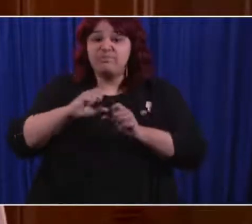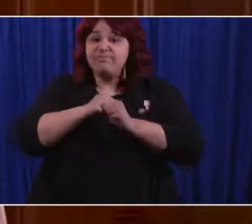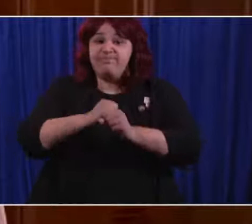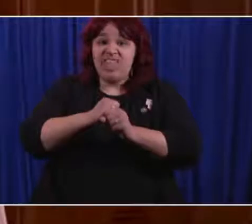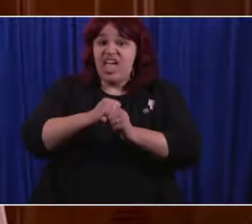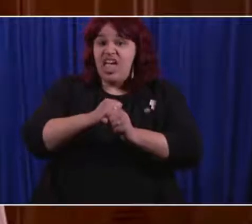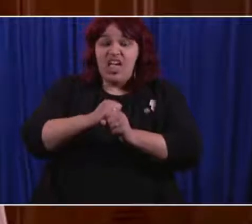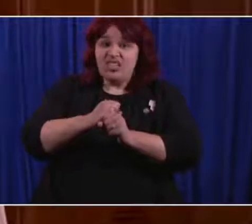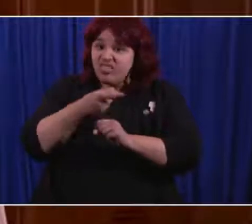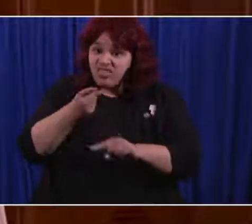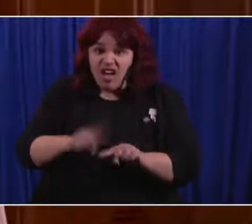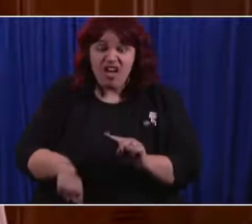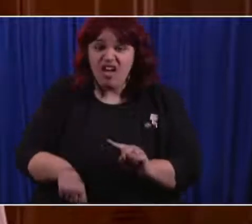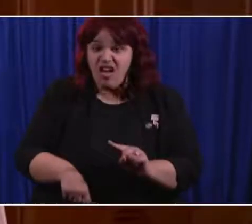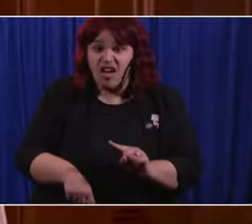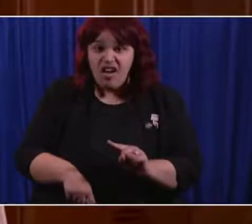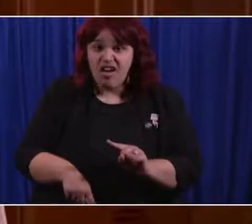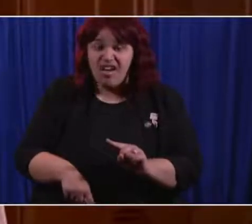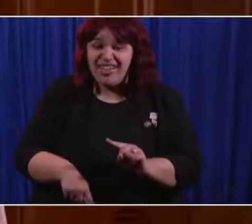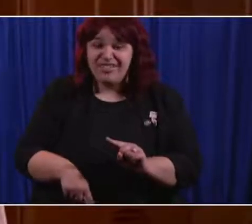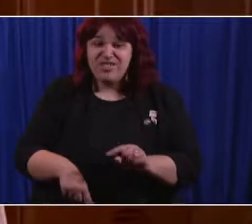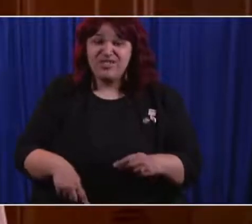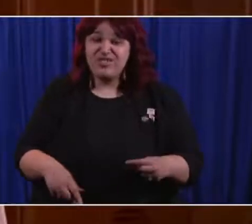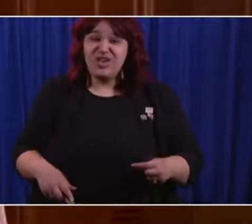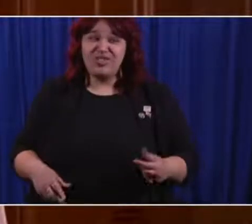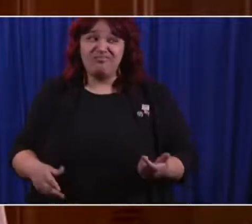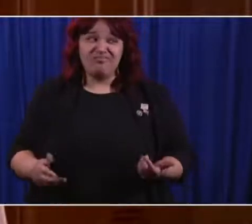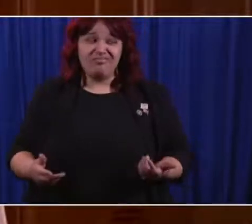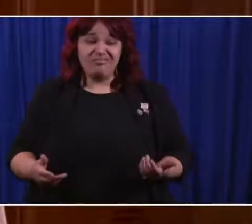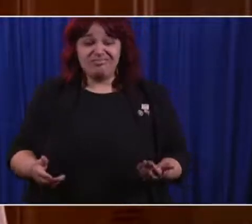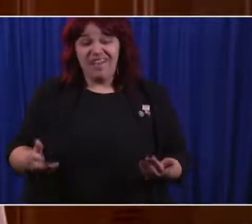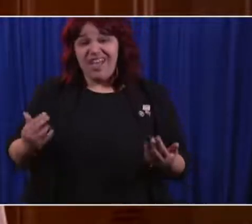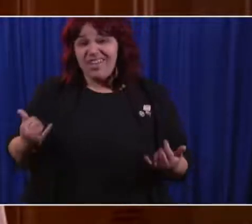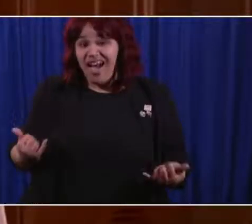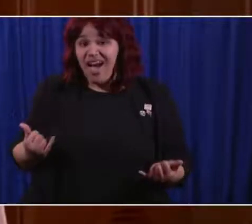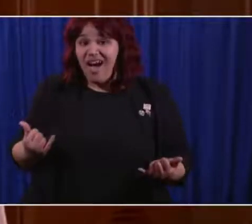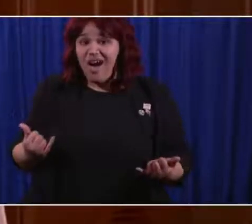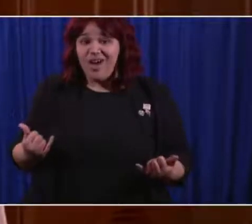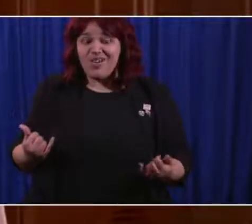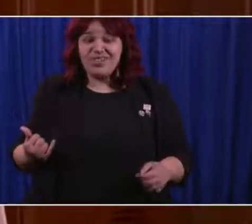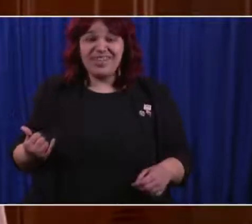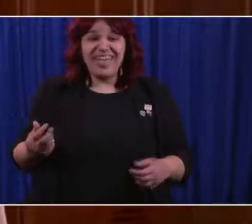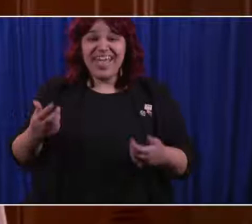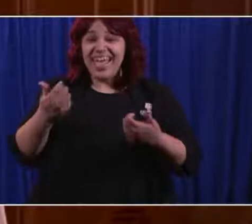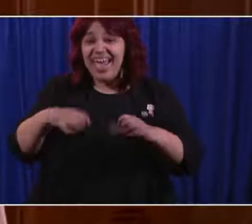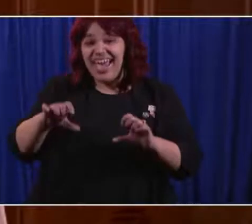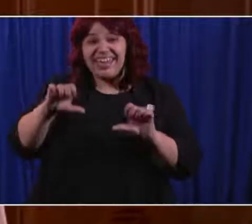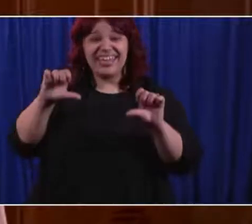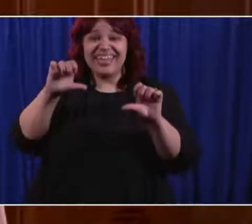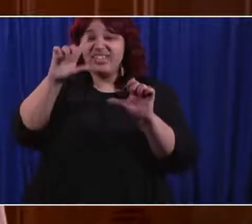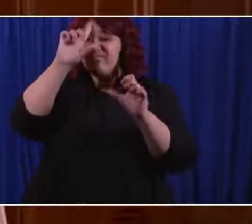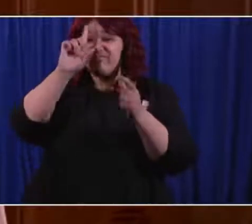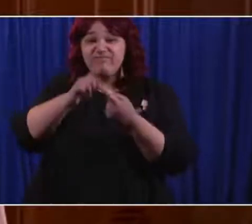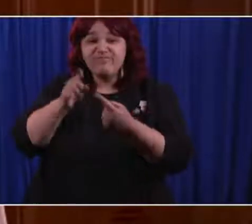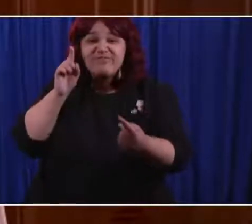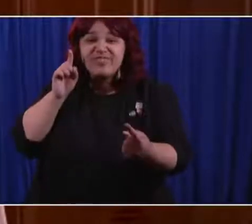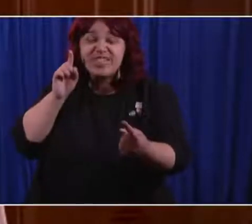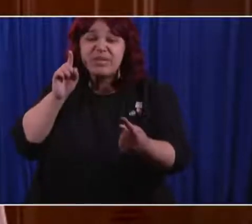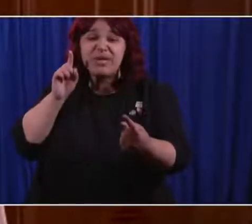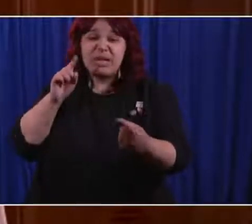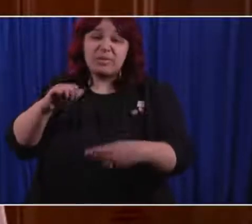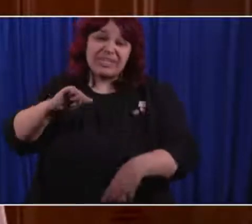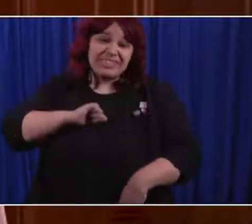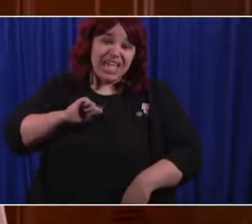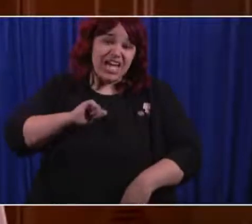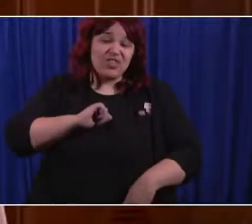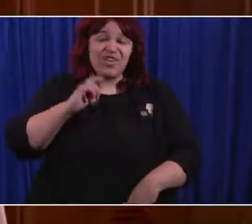beyond any dispute that we might have had in regard to how this